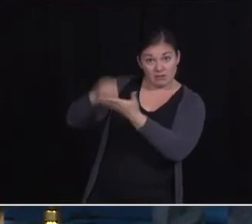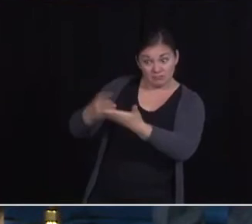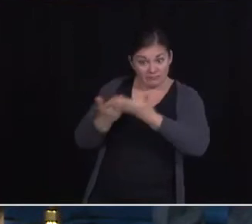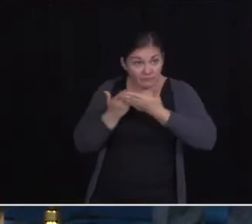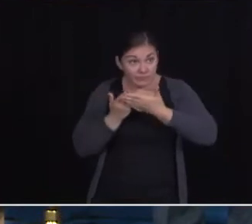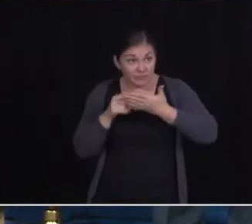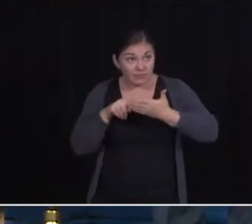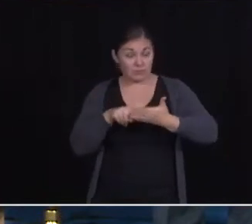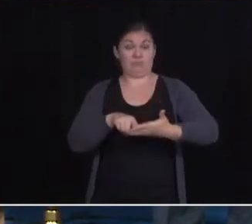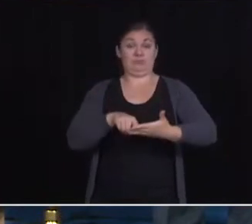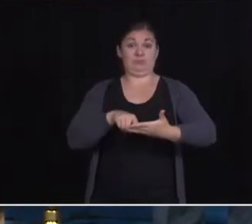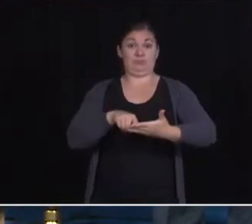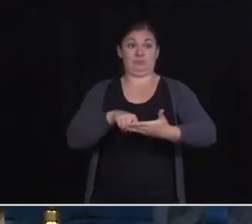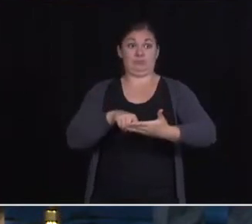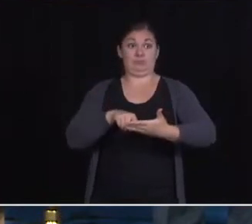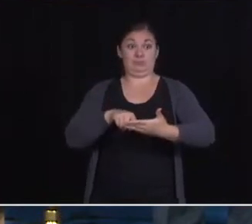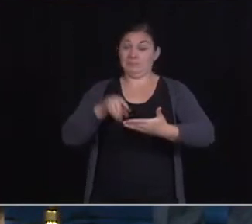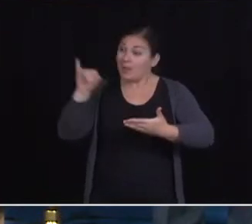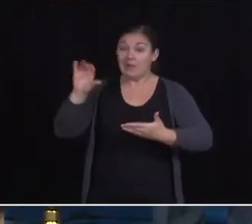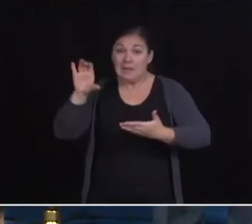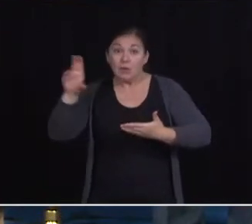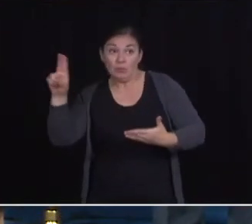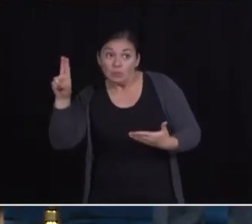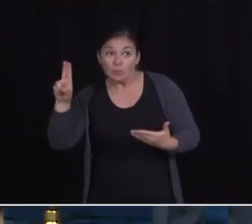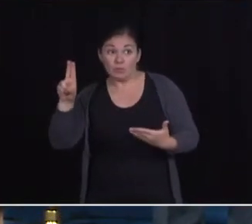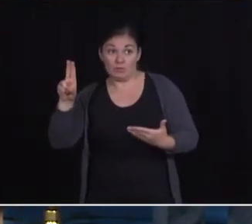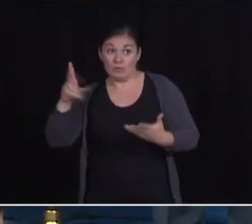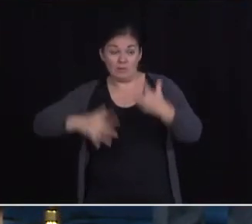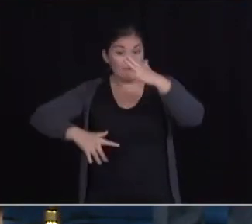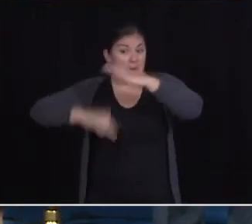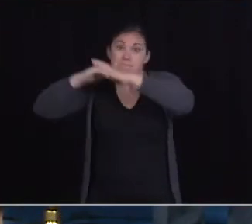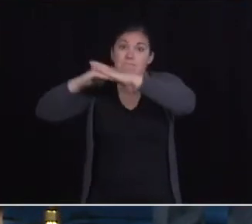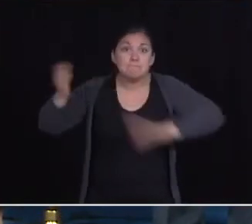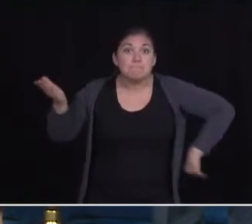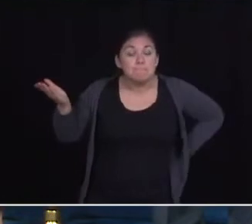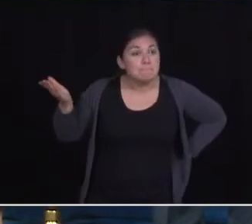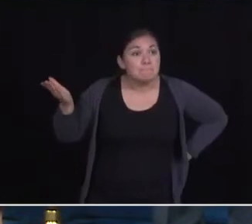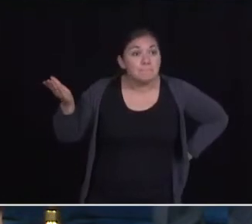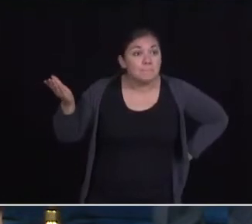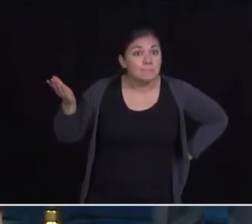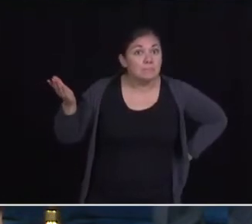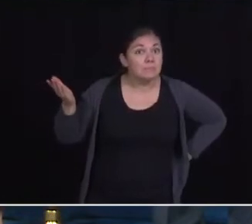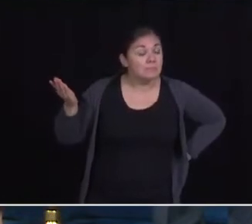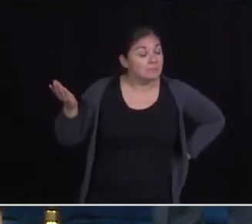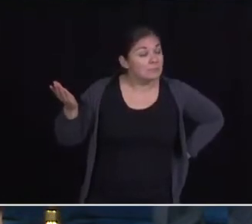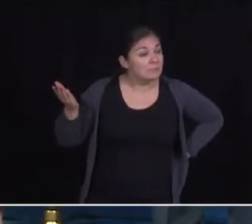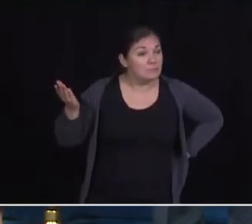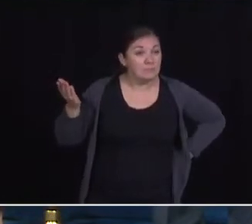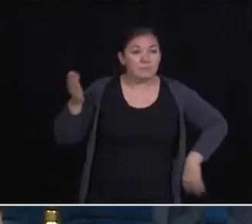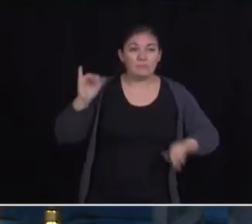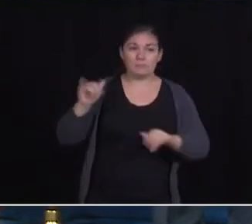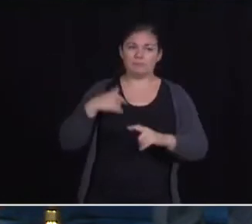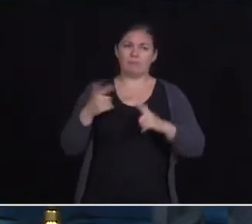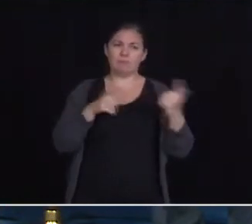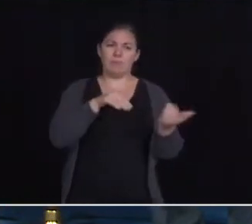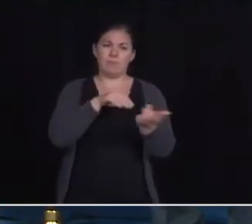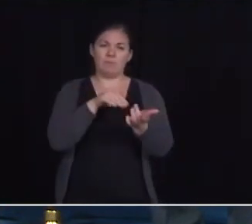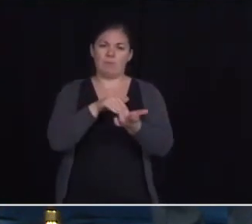could be maxed out in a short period of time. We had to respond, and I'll pass this over to Dr. Brown. Thank